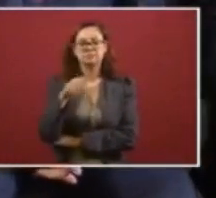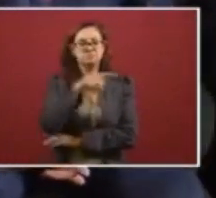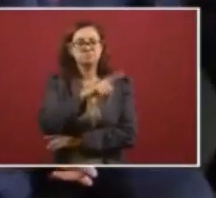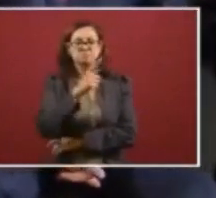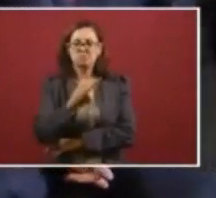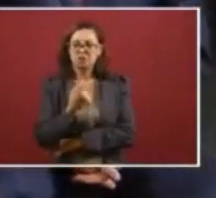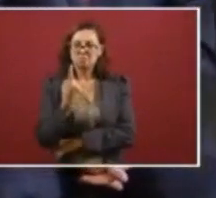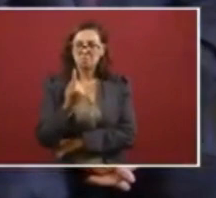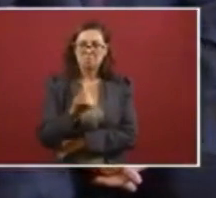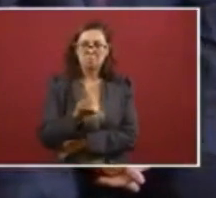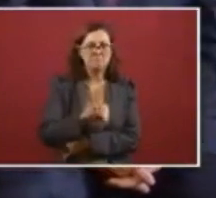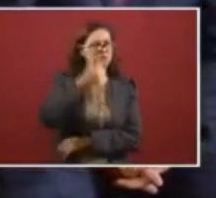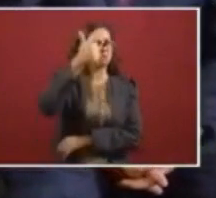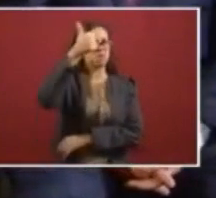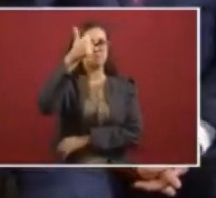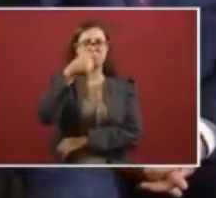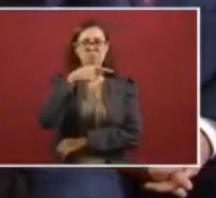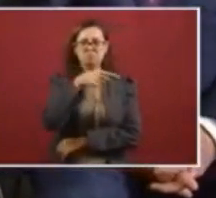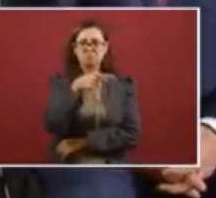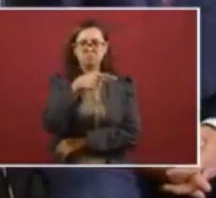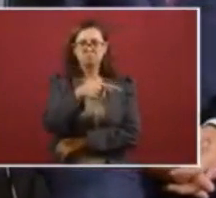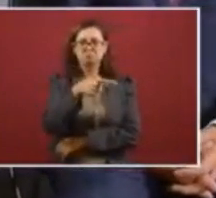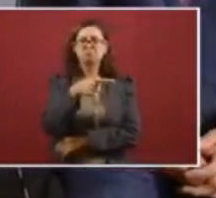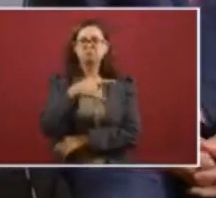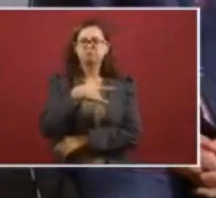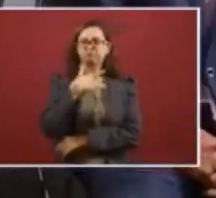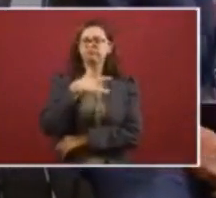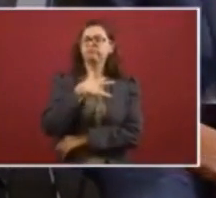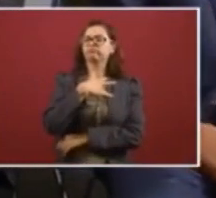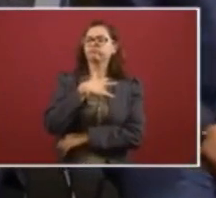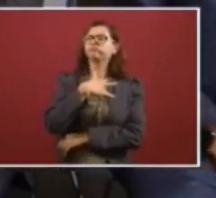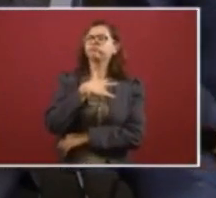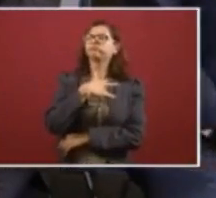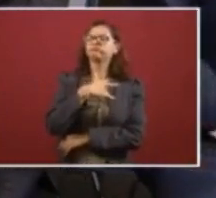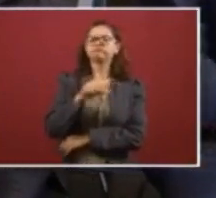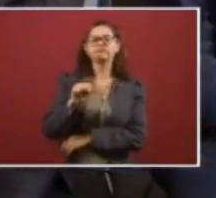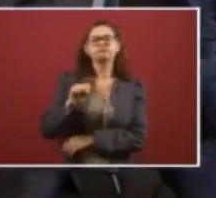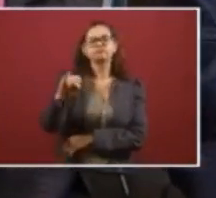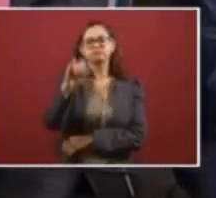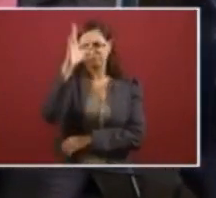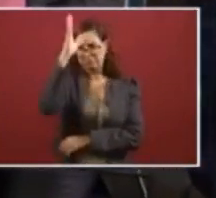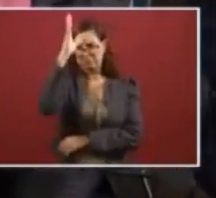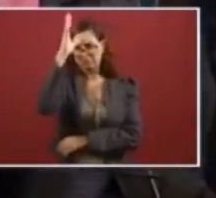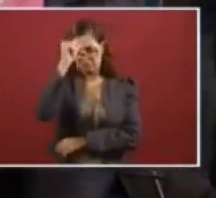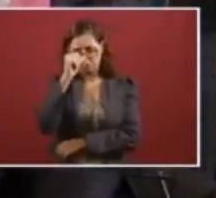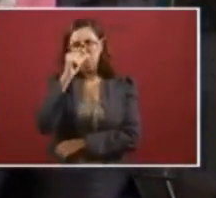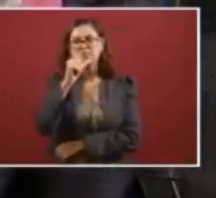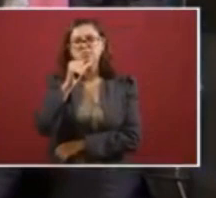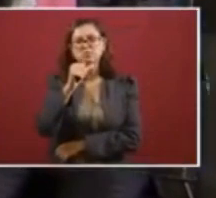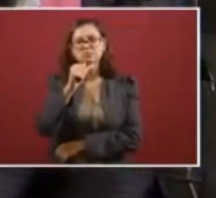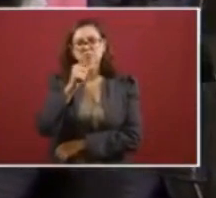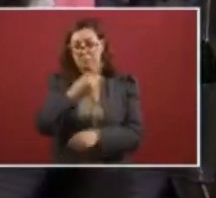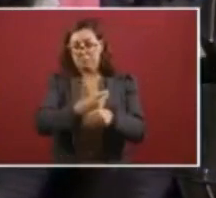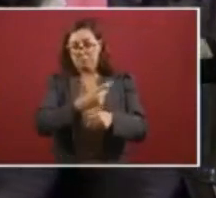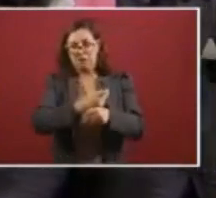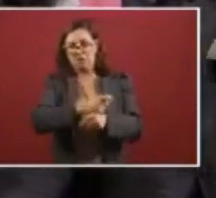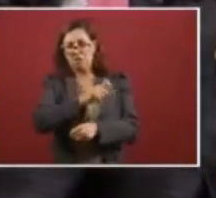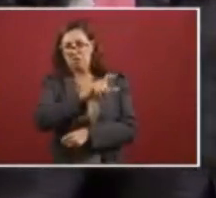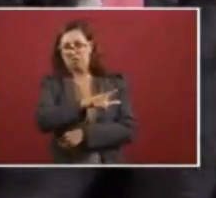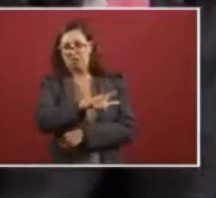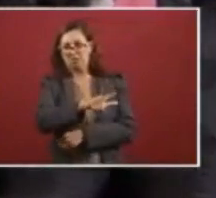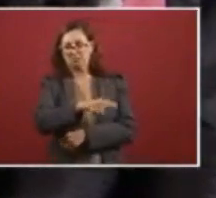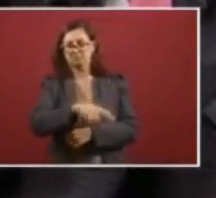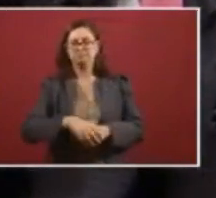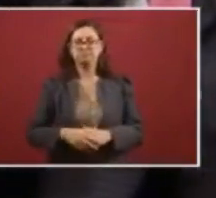that was the first in coming to an agreement with the Federal Commission of